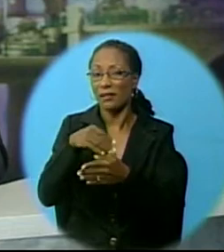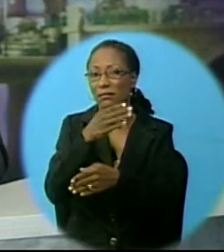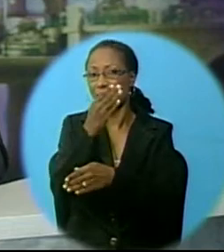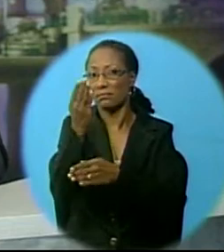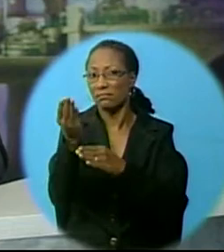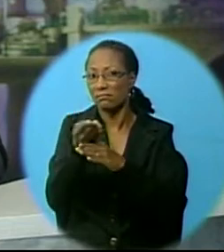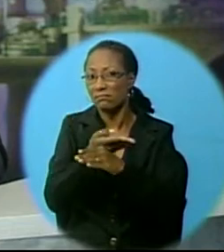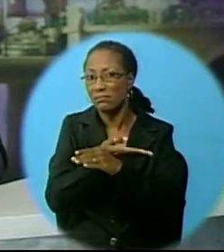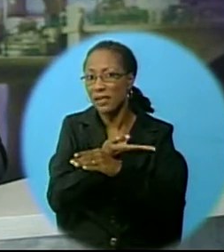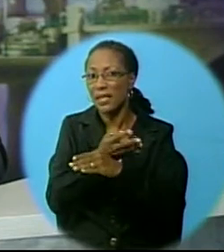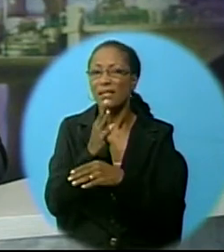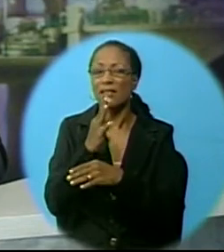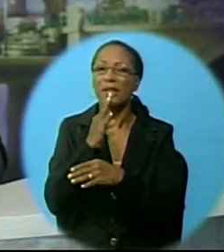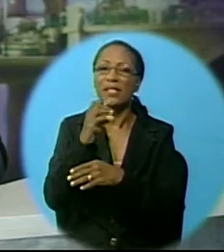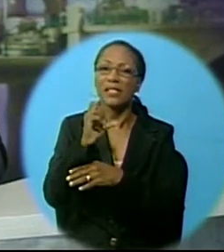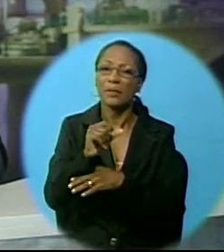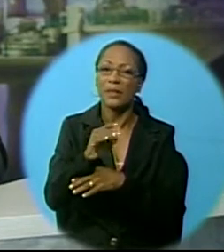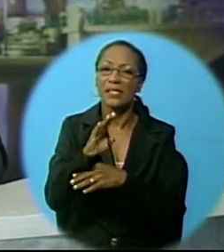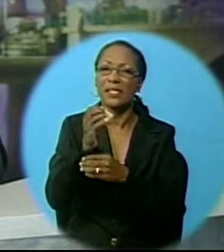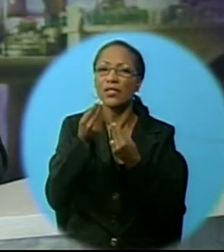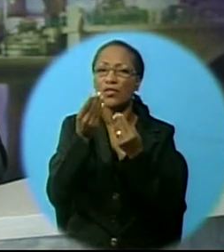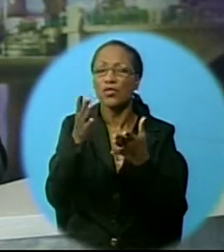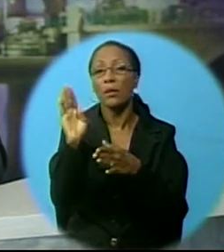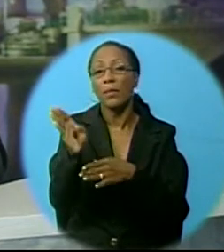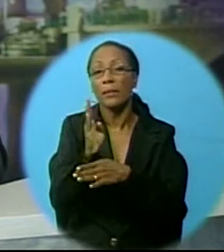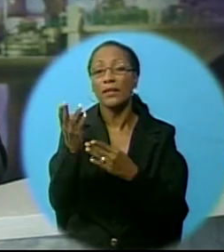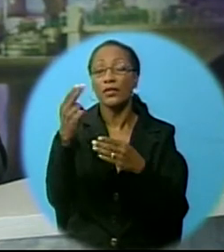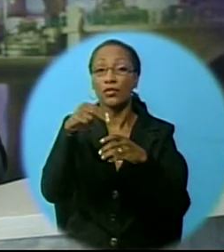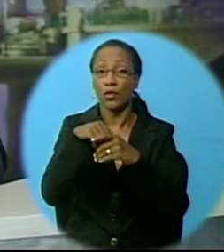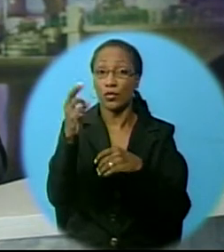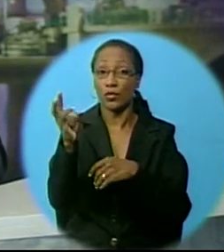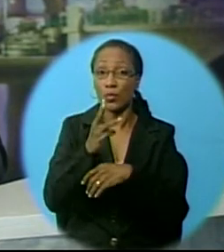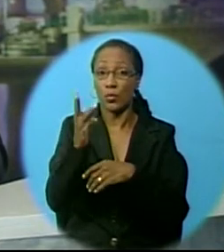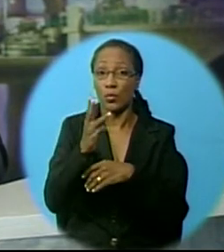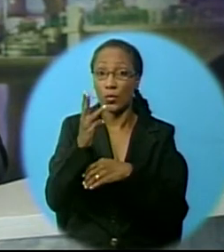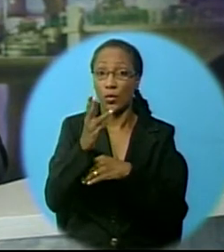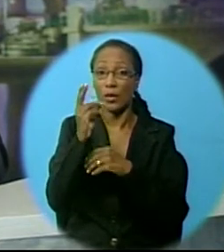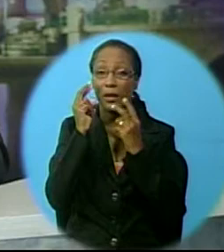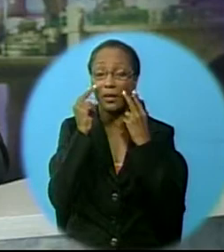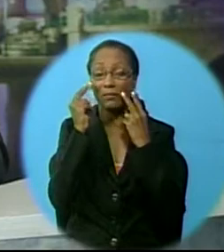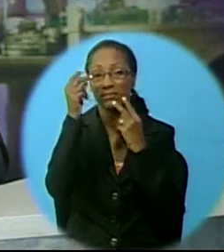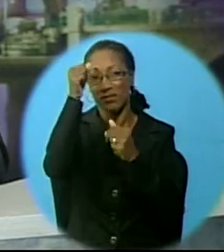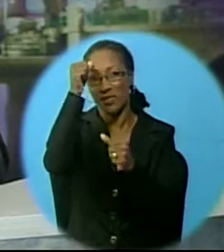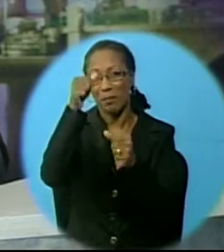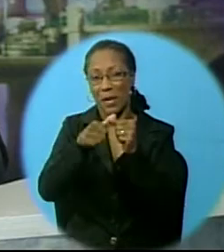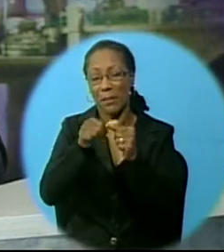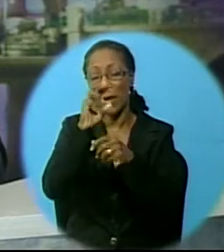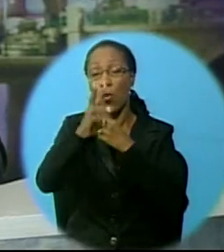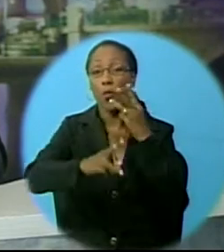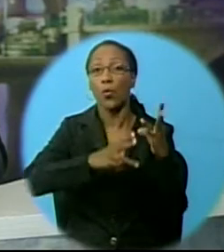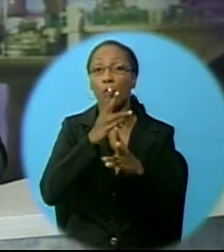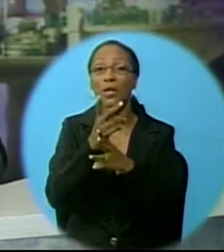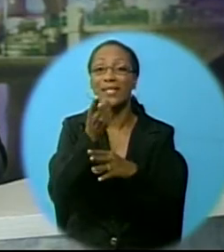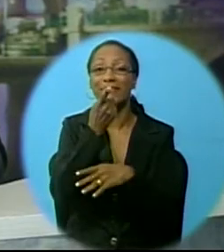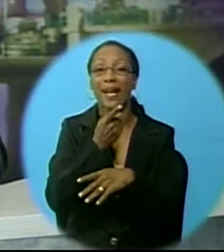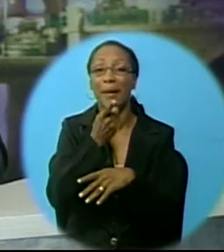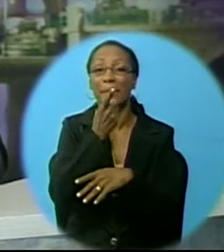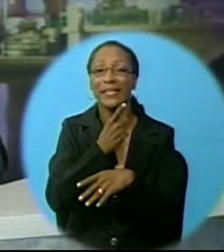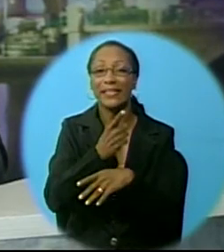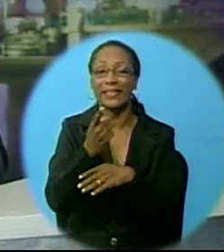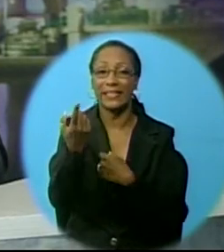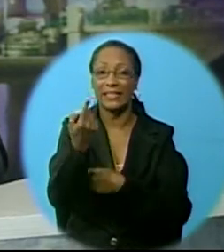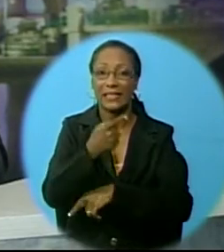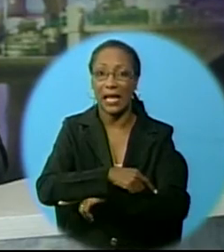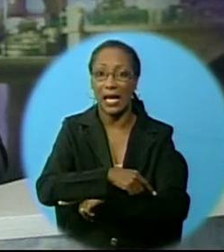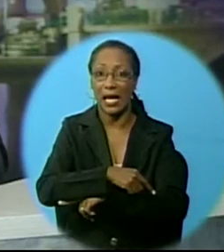was speaking to CBC News as Barbados joins the world in observing World Diabetes Day. According to Dr. St. John, the first line